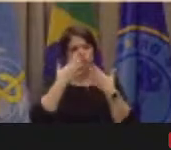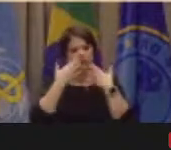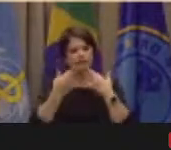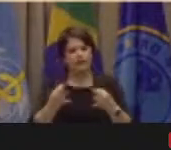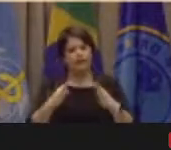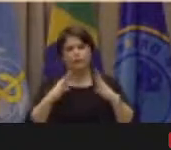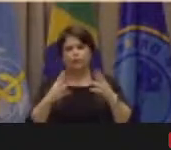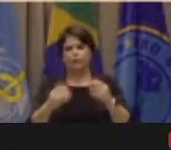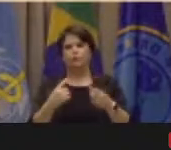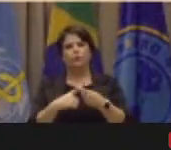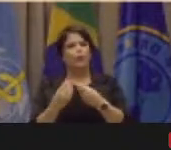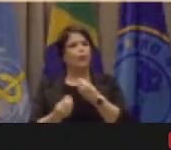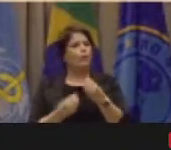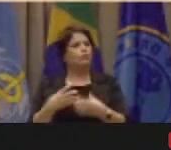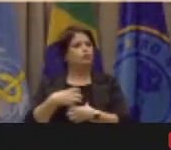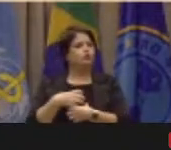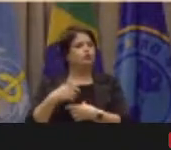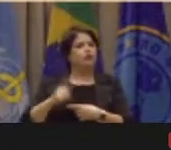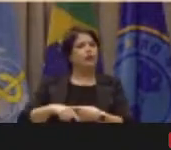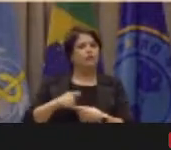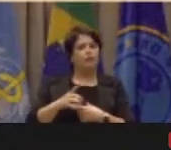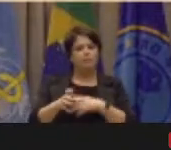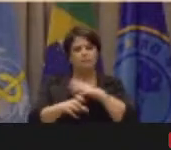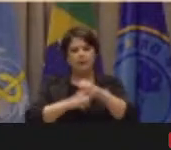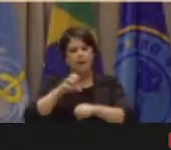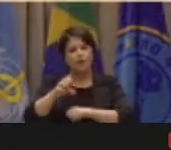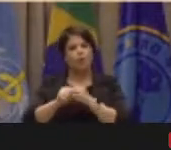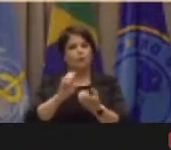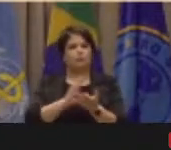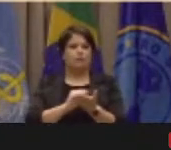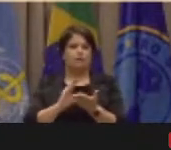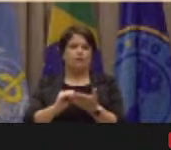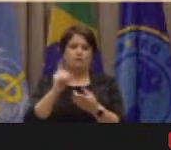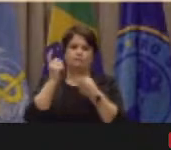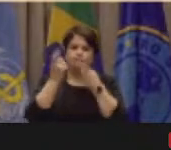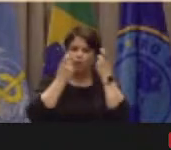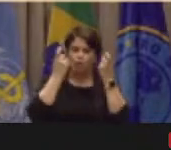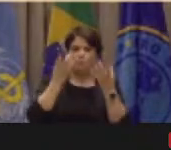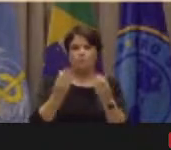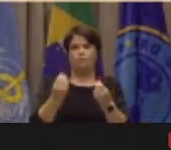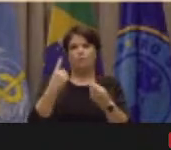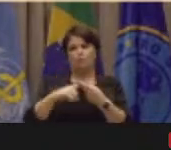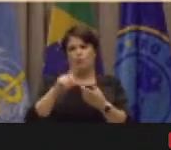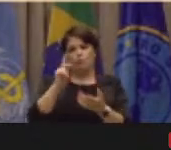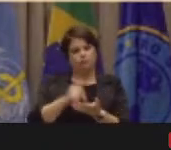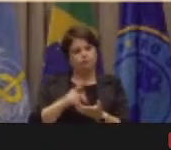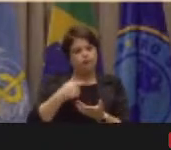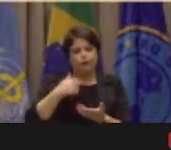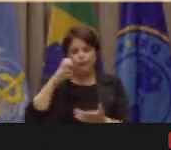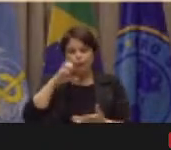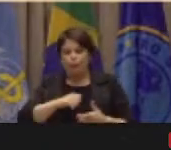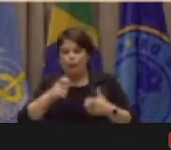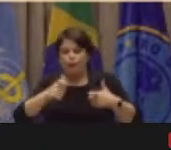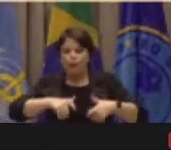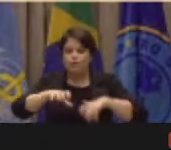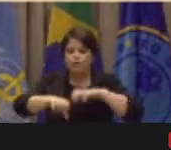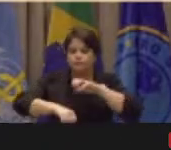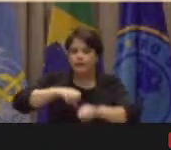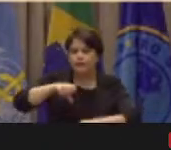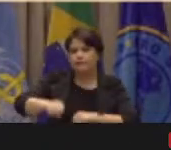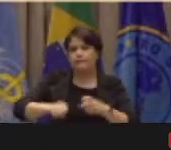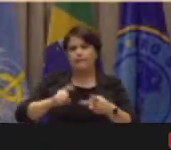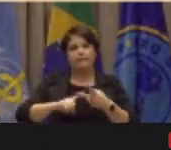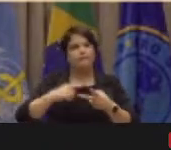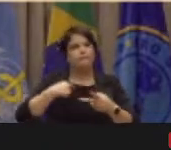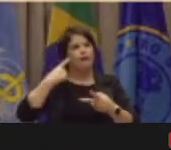was very aware the way the data was extracted. They were concerned